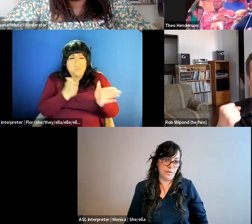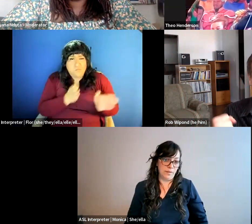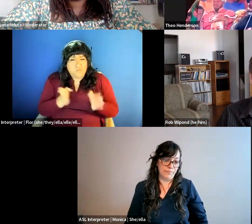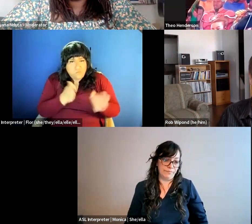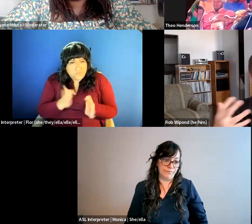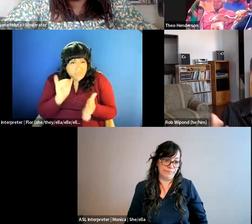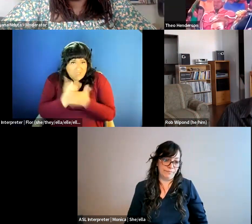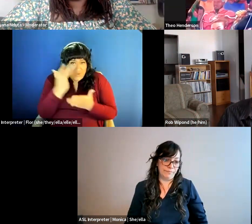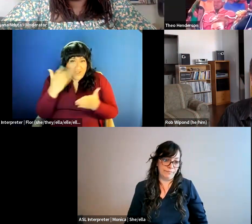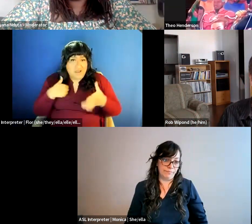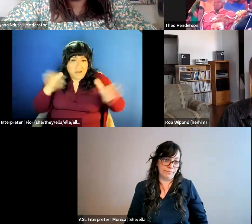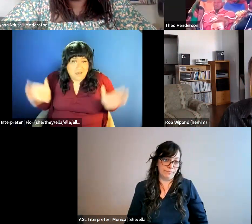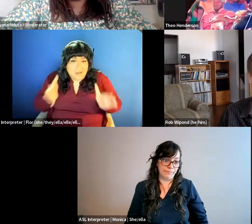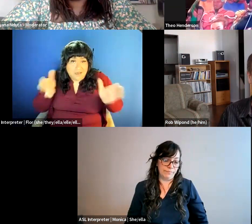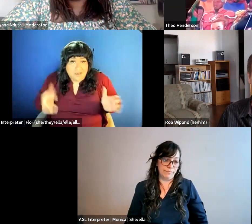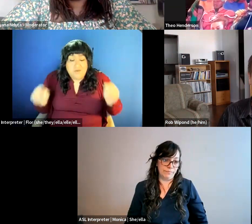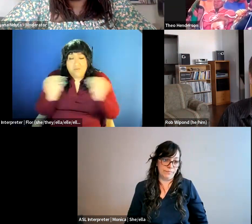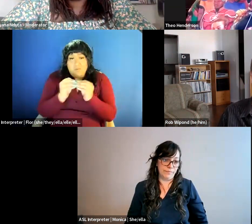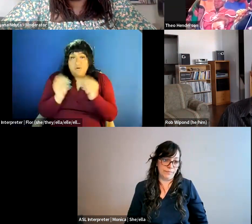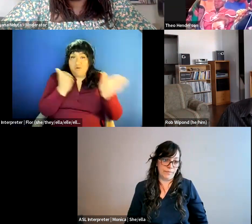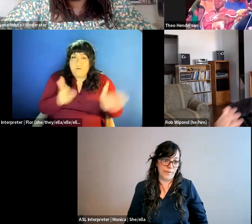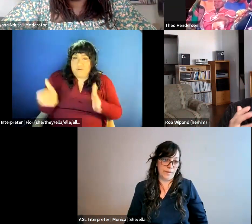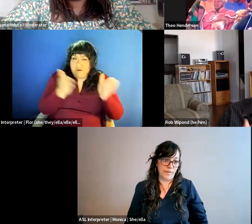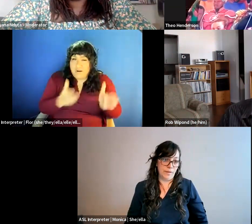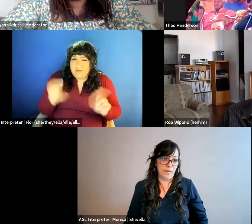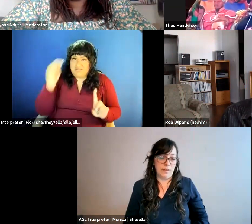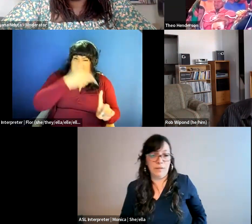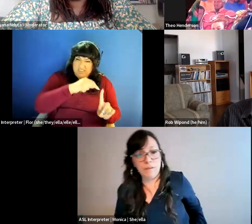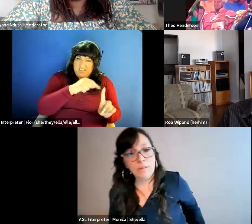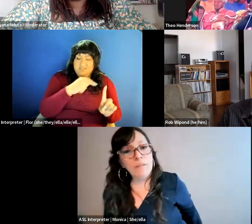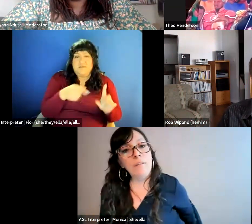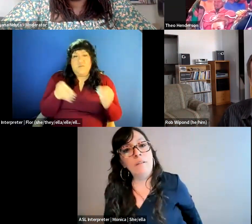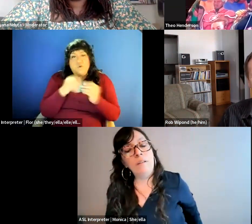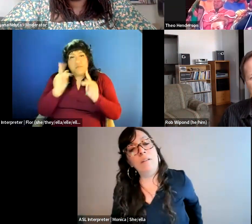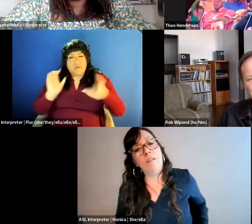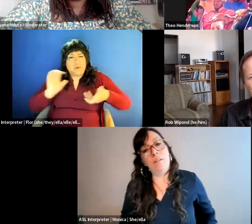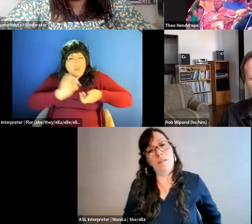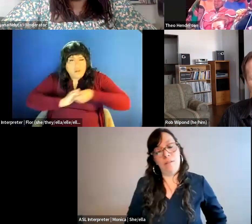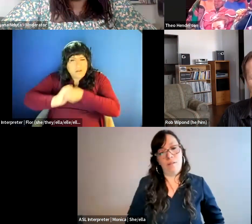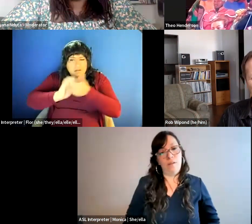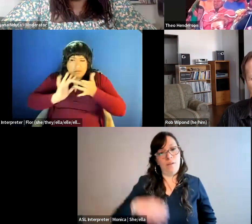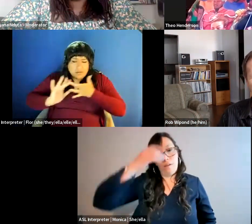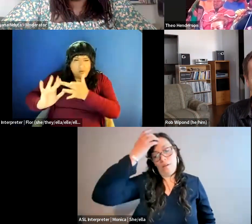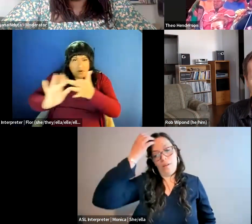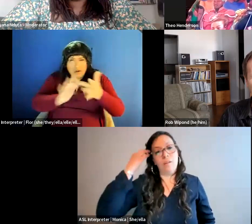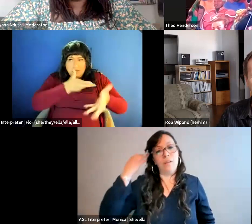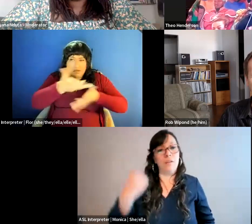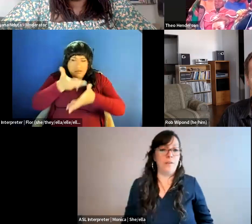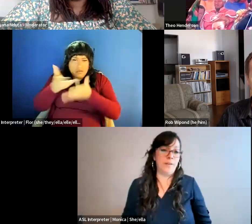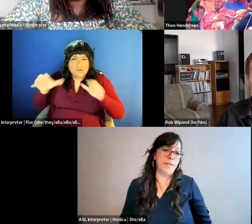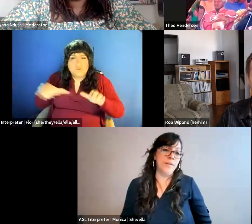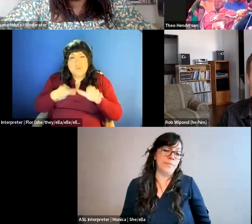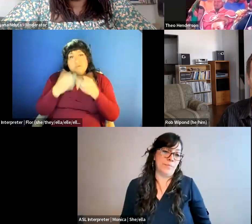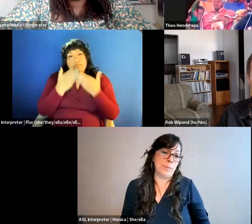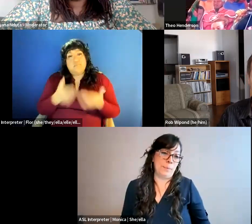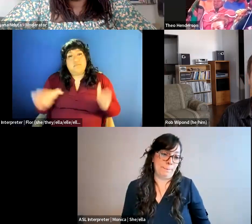what I just say. Let's more of this. We need lots more of it and more people collaborating, connecting, networking, and doing public